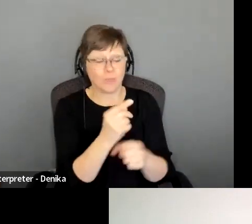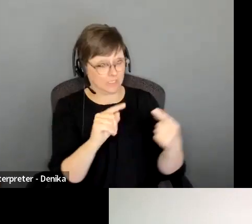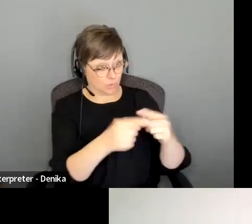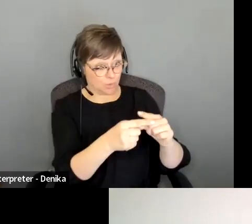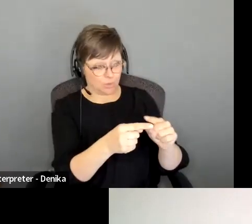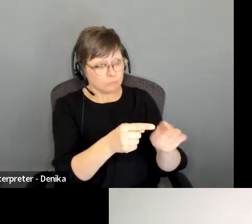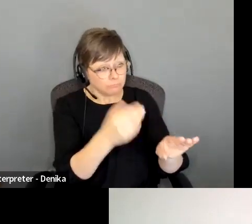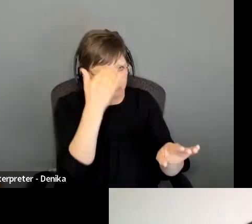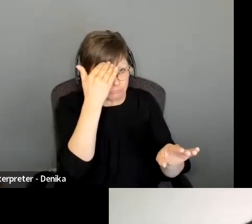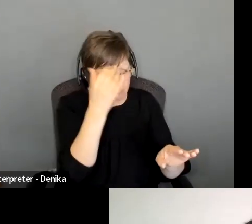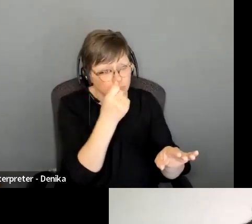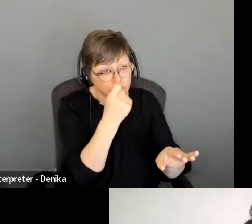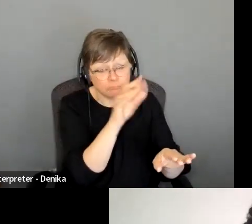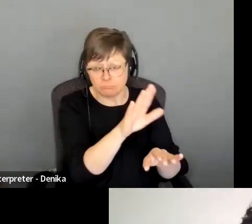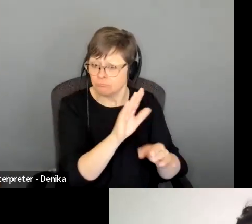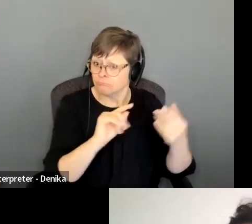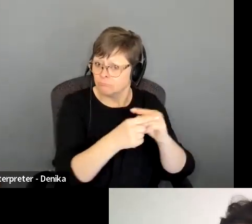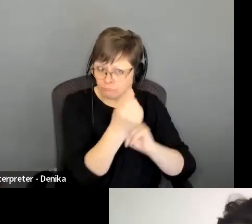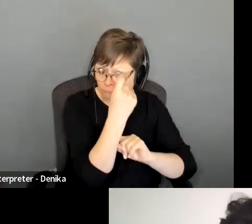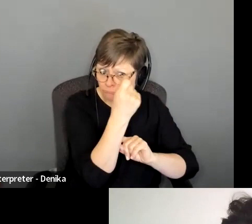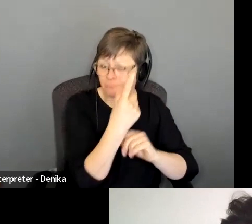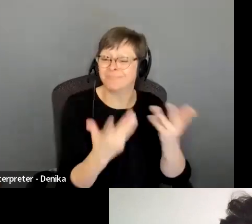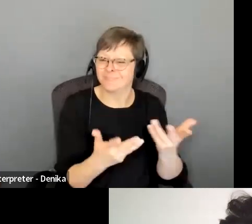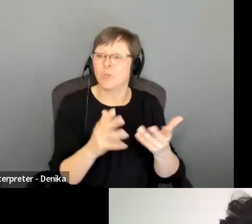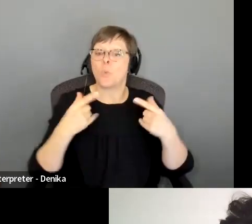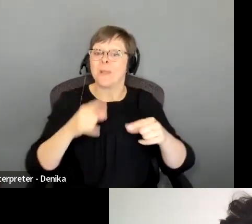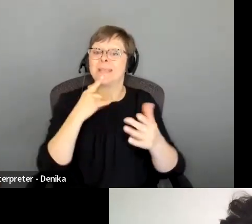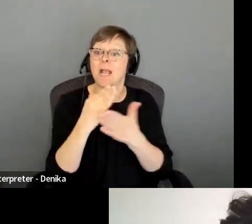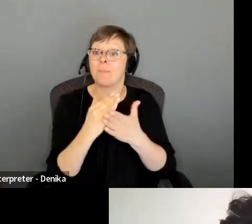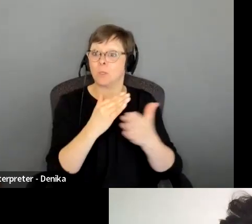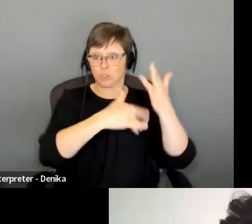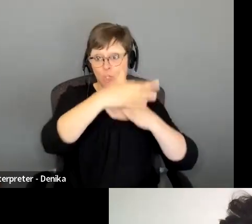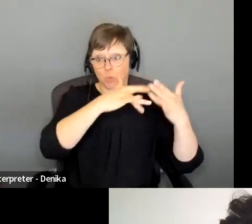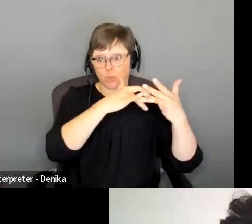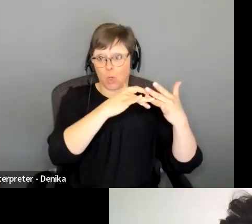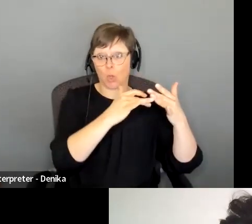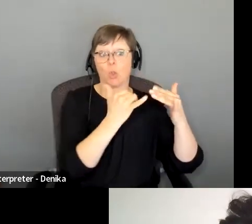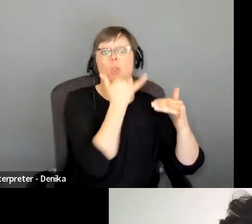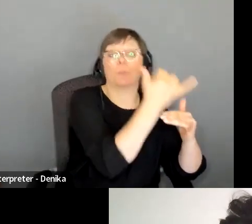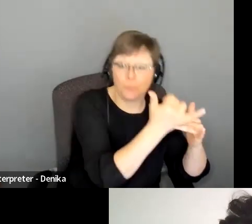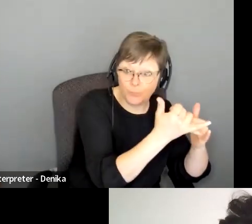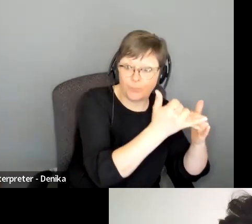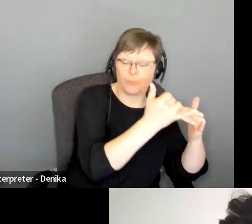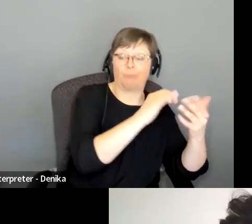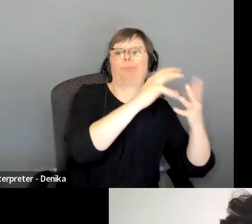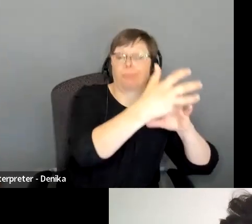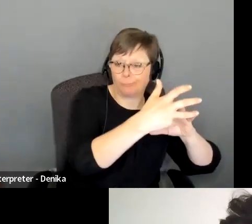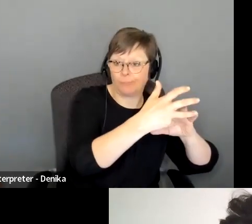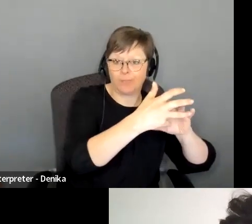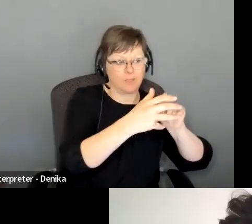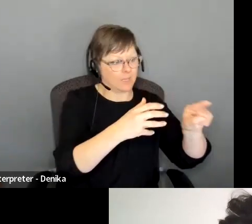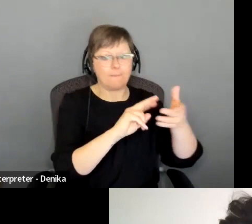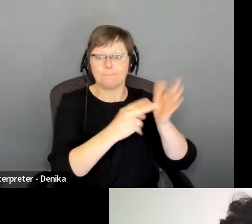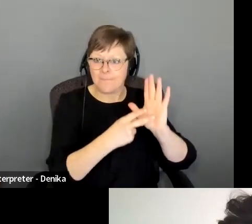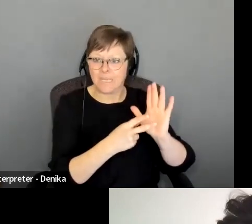are key principles that when we put into the social collision, that often there was a real question around validating